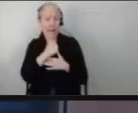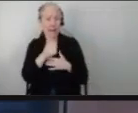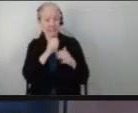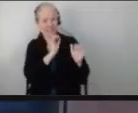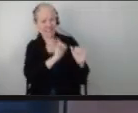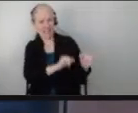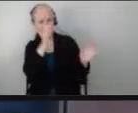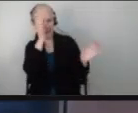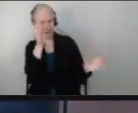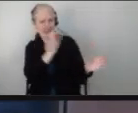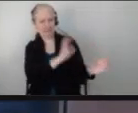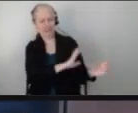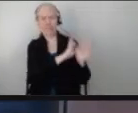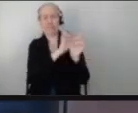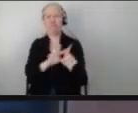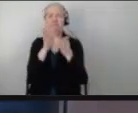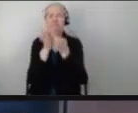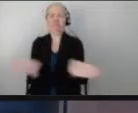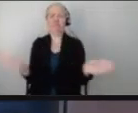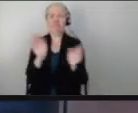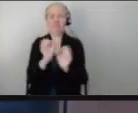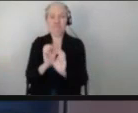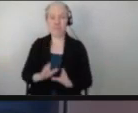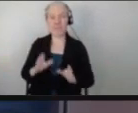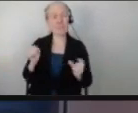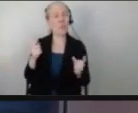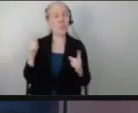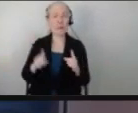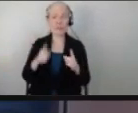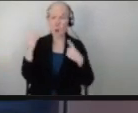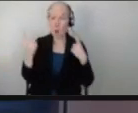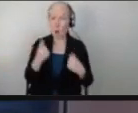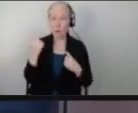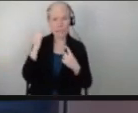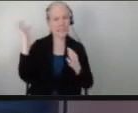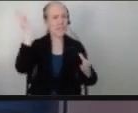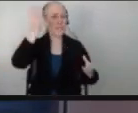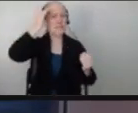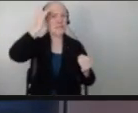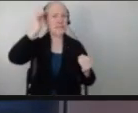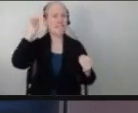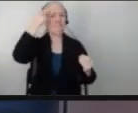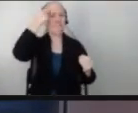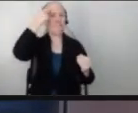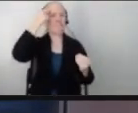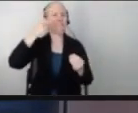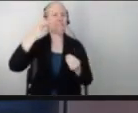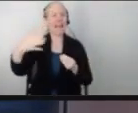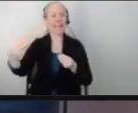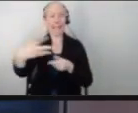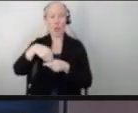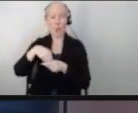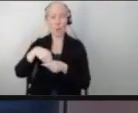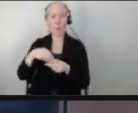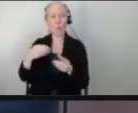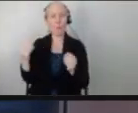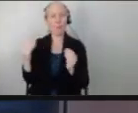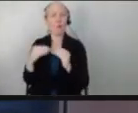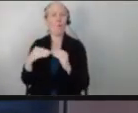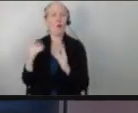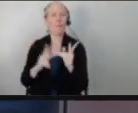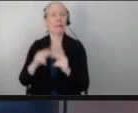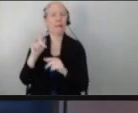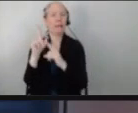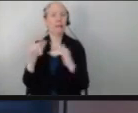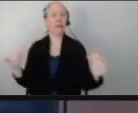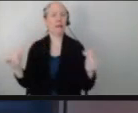so always thinking about and including the path for us to be able to bring in others is just a